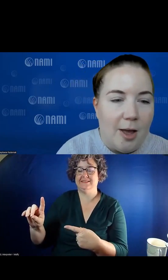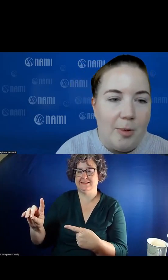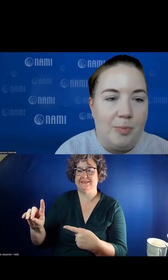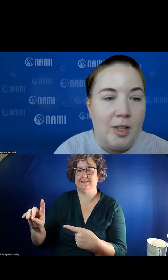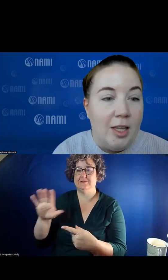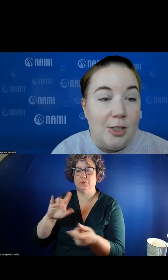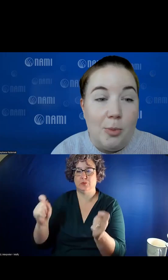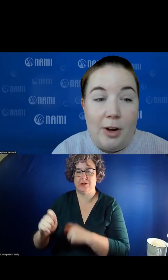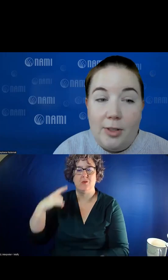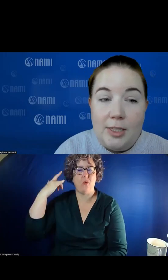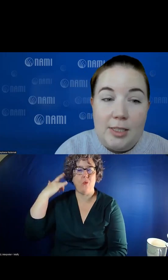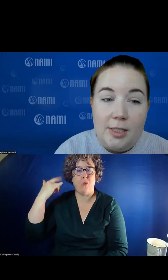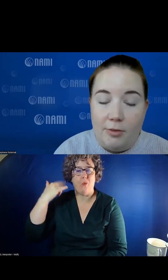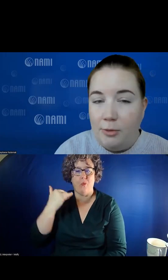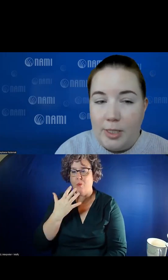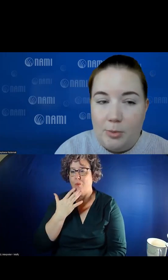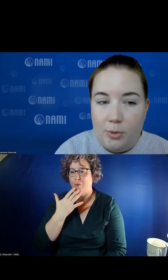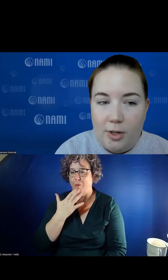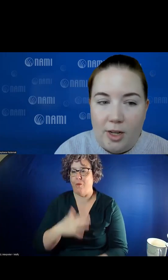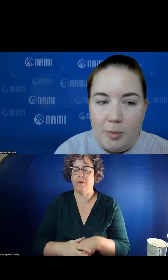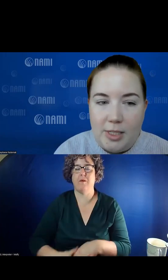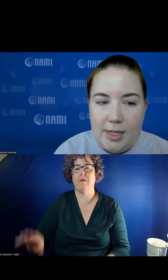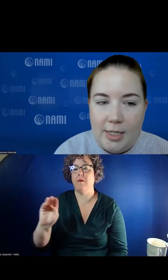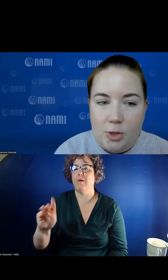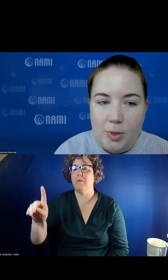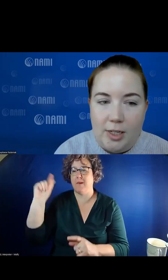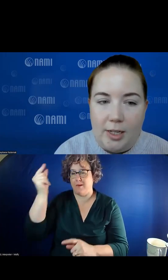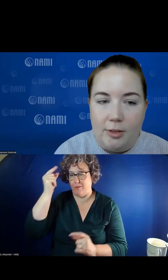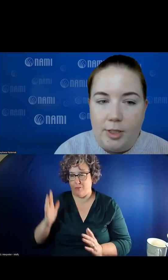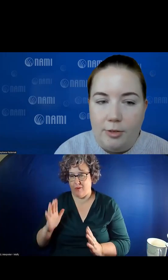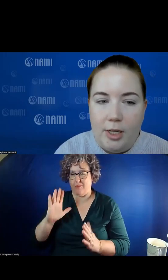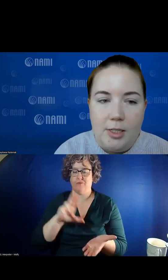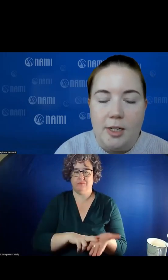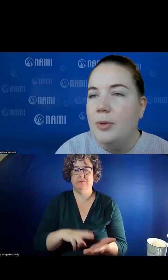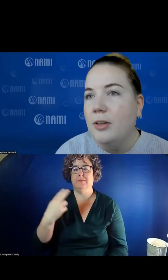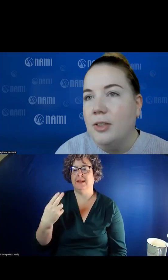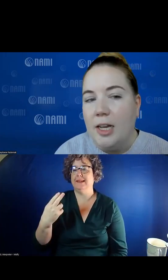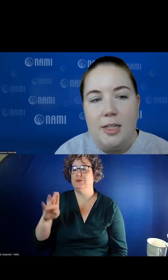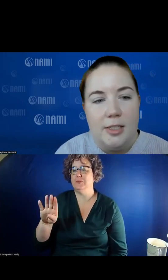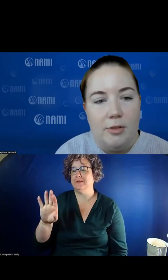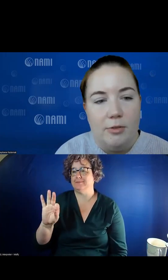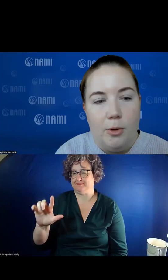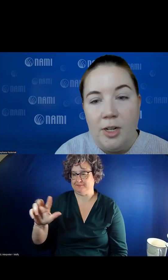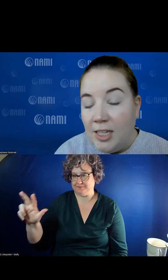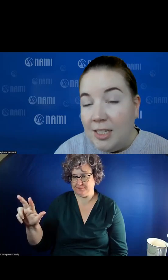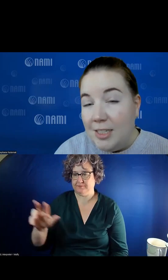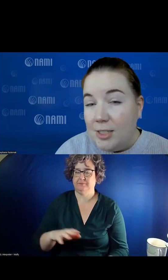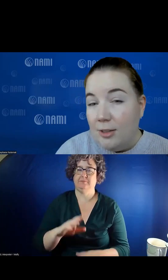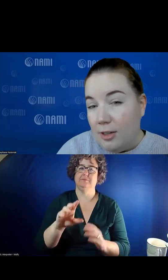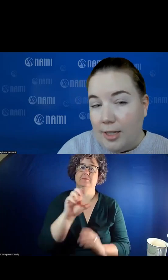color. So Maryland's Governor, Wes Moore, signed HB 933, Senate Bill